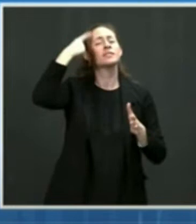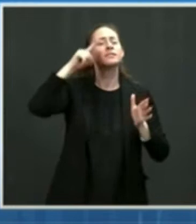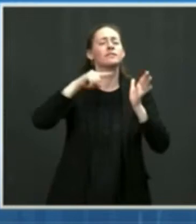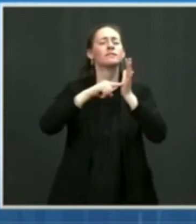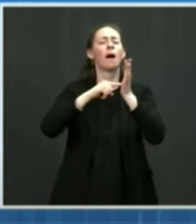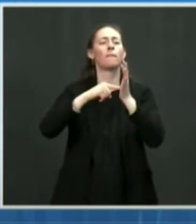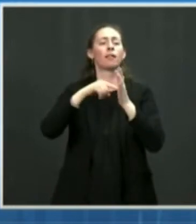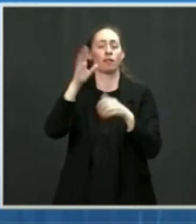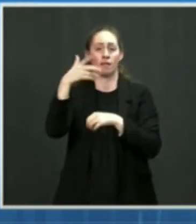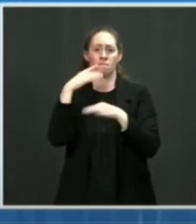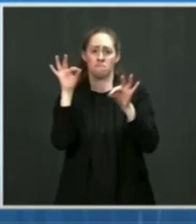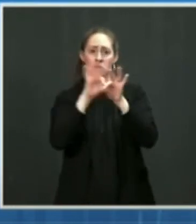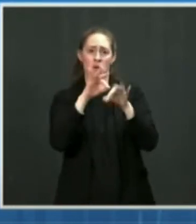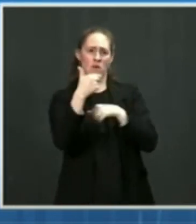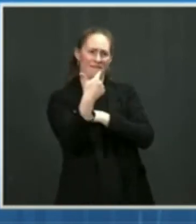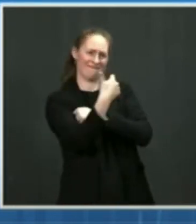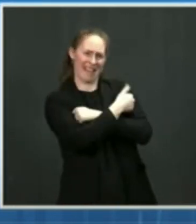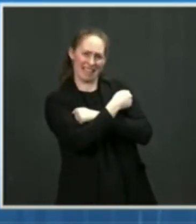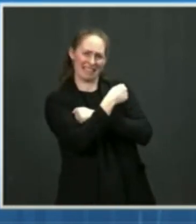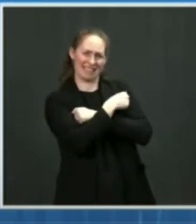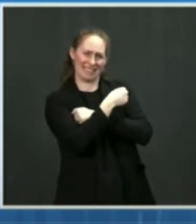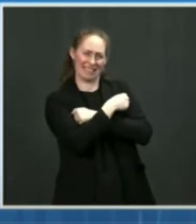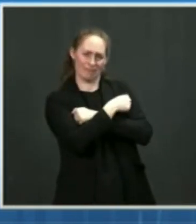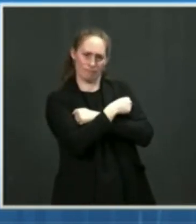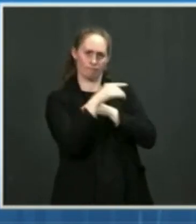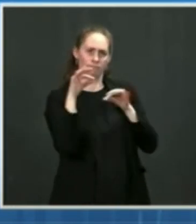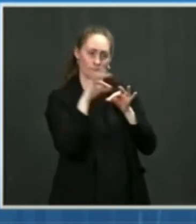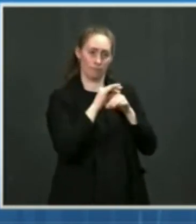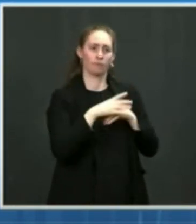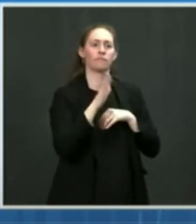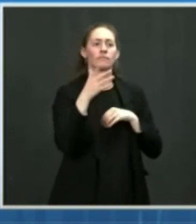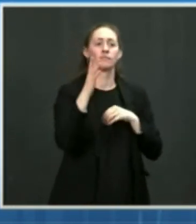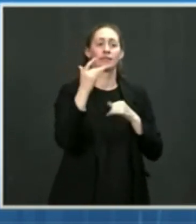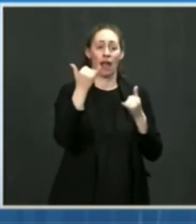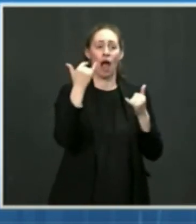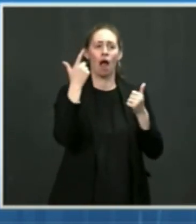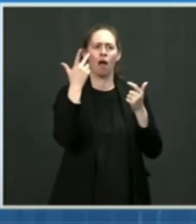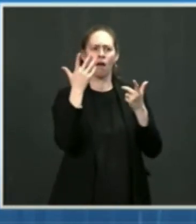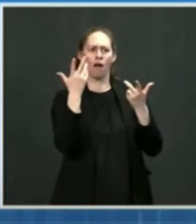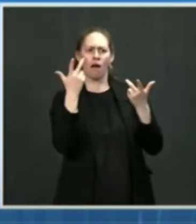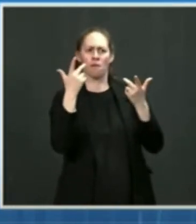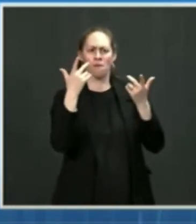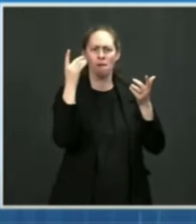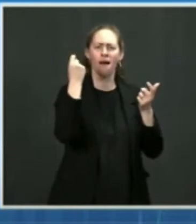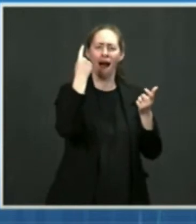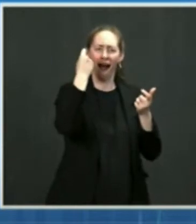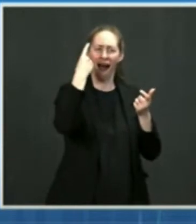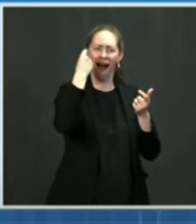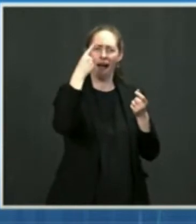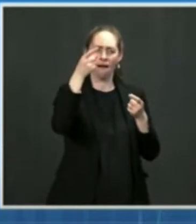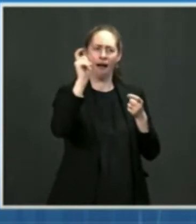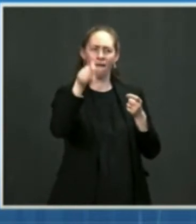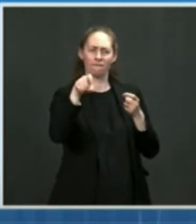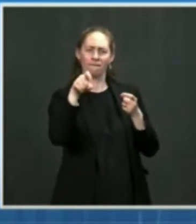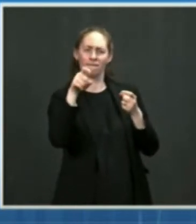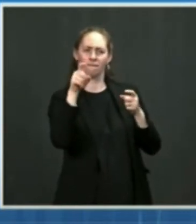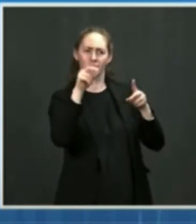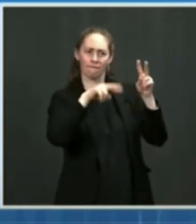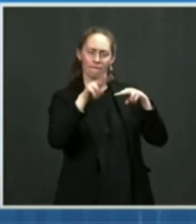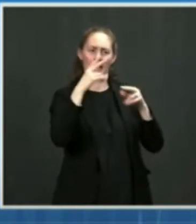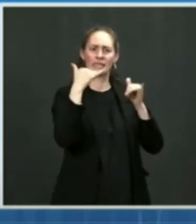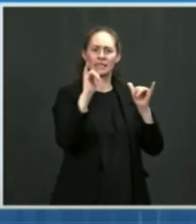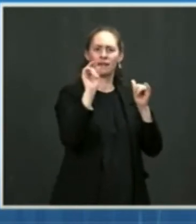we will not see an effect of those vaccines, depending on the vaccine, for somewhere between 2 to 6 weeks. So when you have an